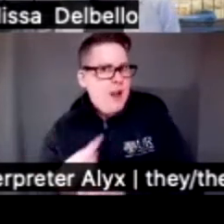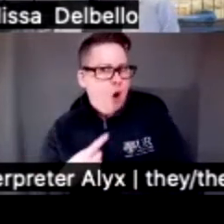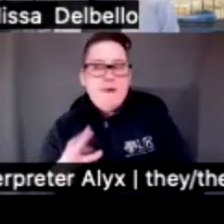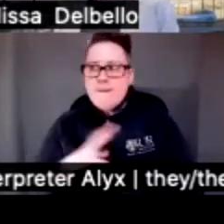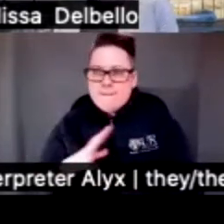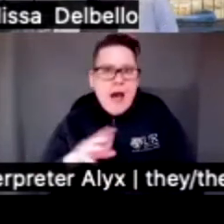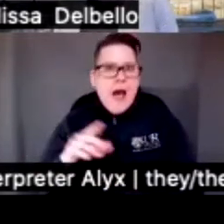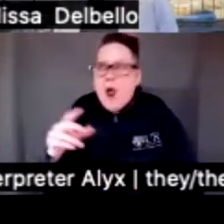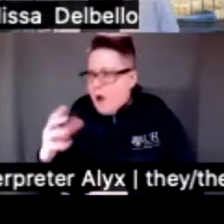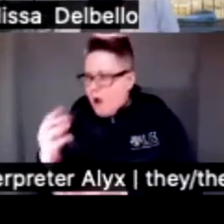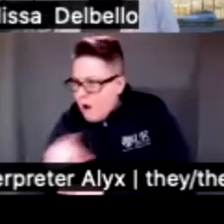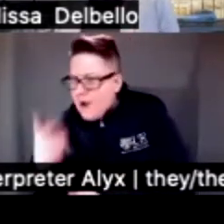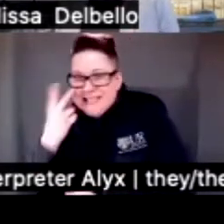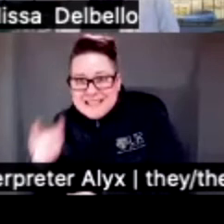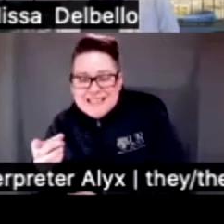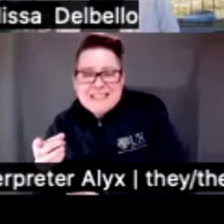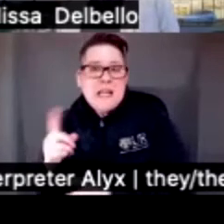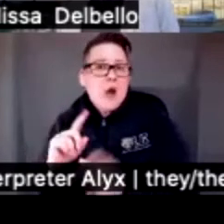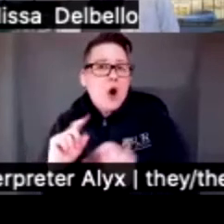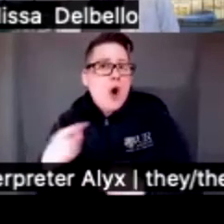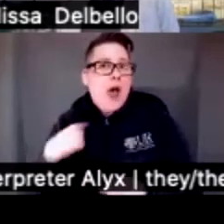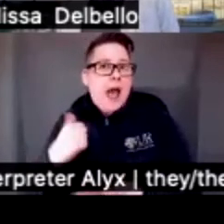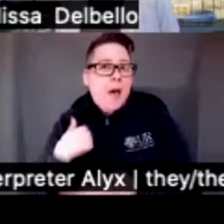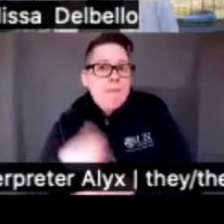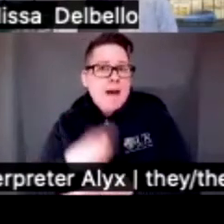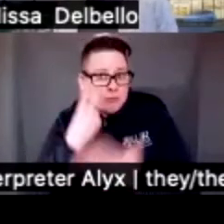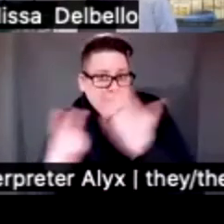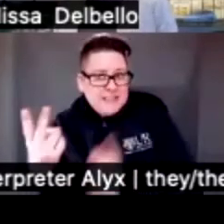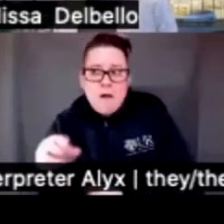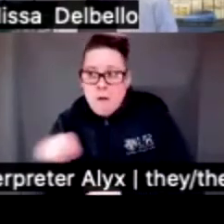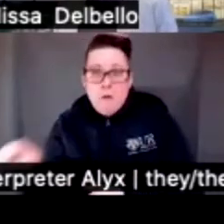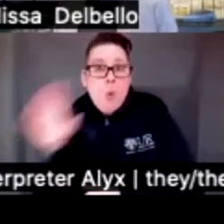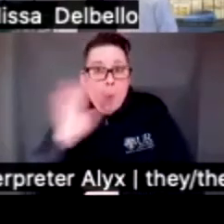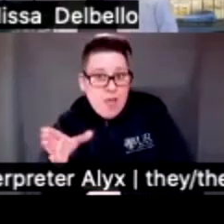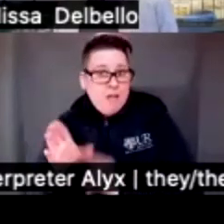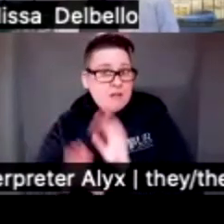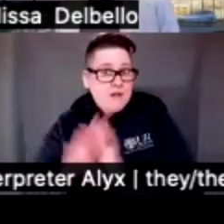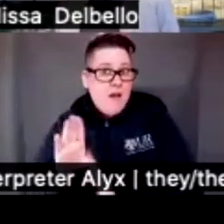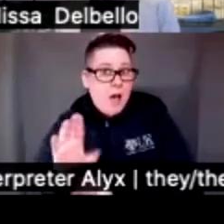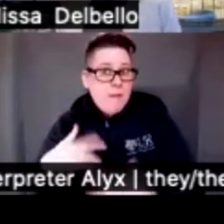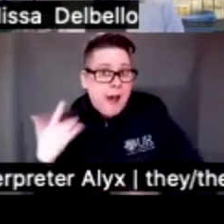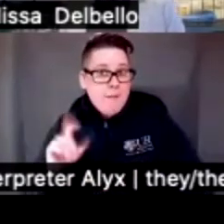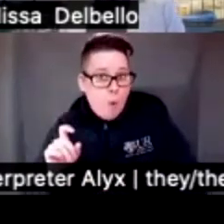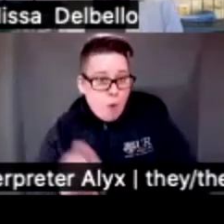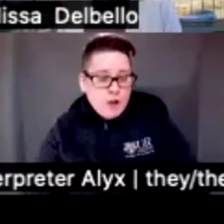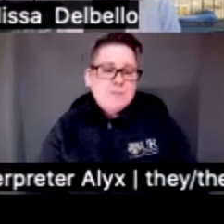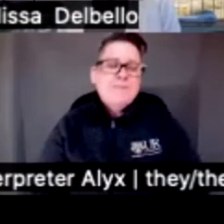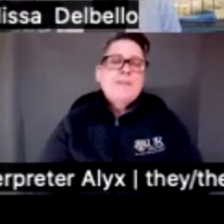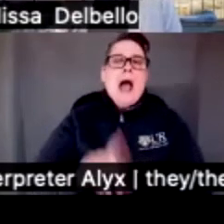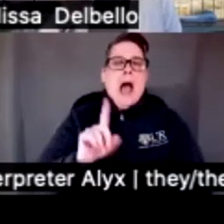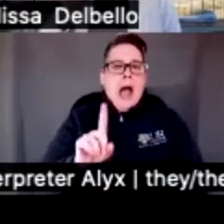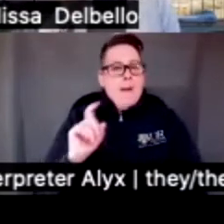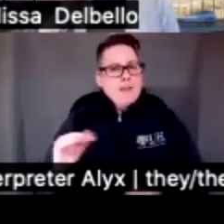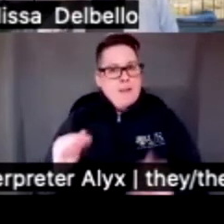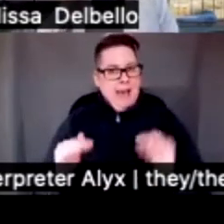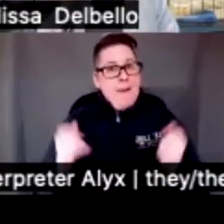clinical manifestations, who's going to go on to develop bipolar disorder. Now, we have to balance that a lot of these